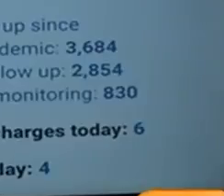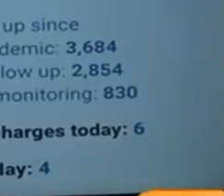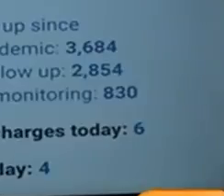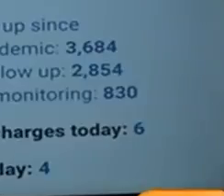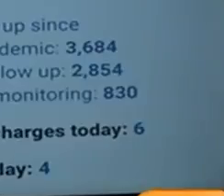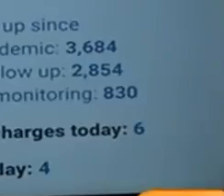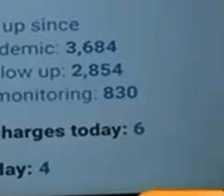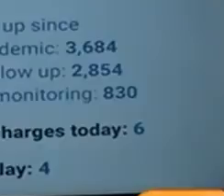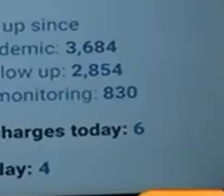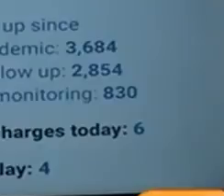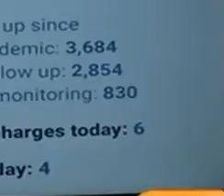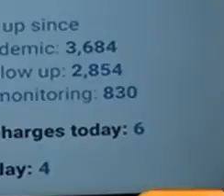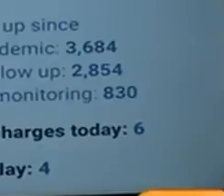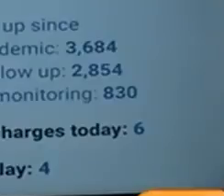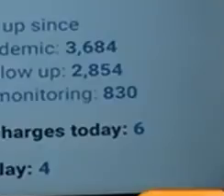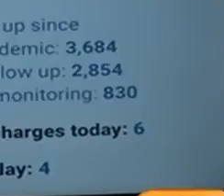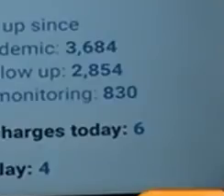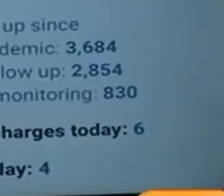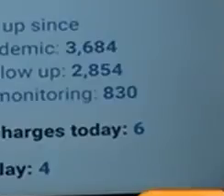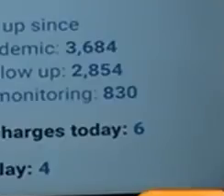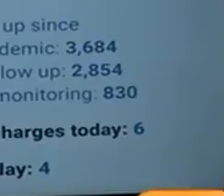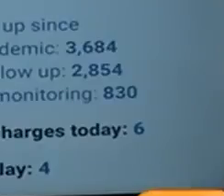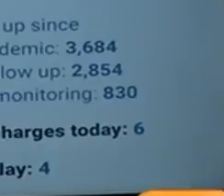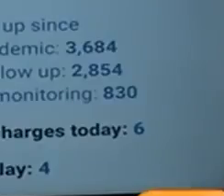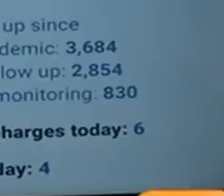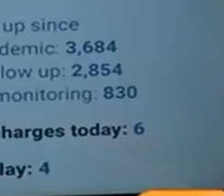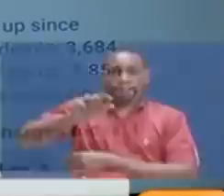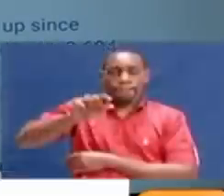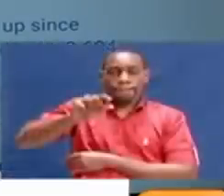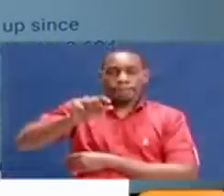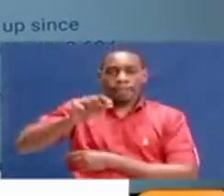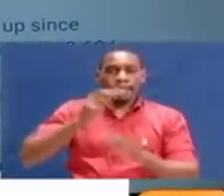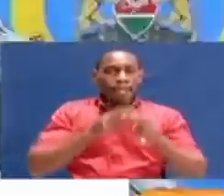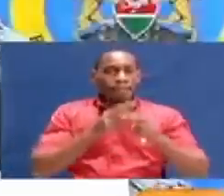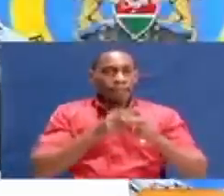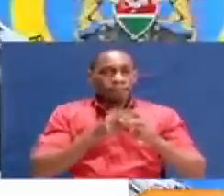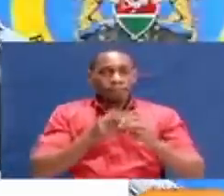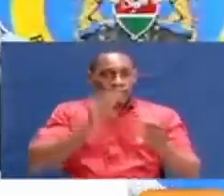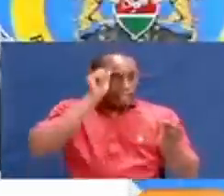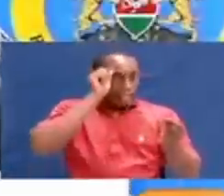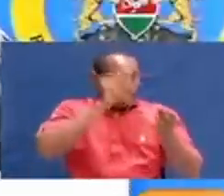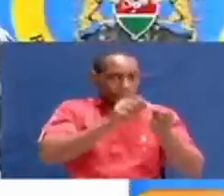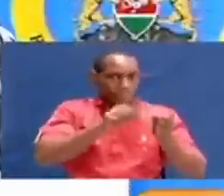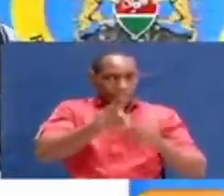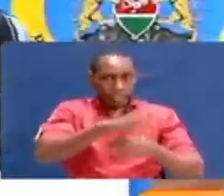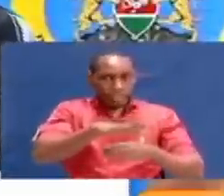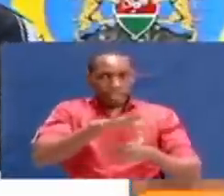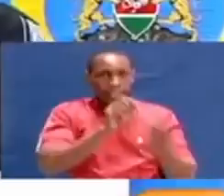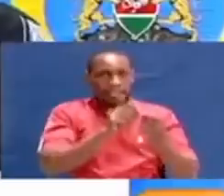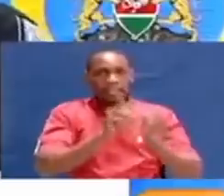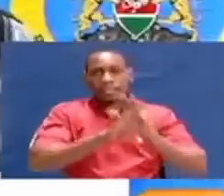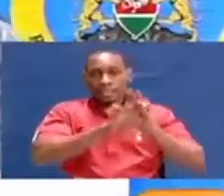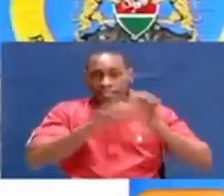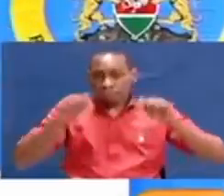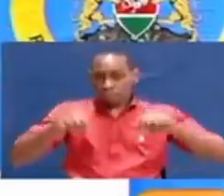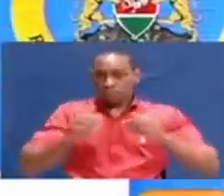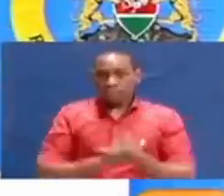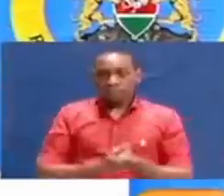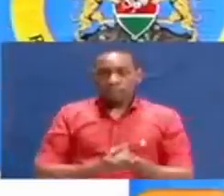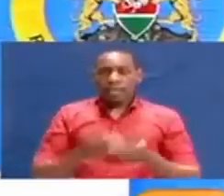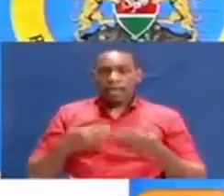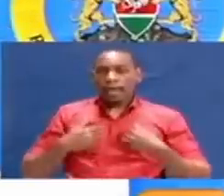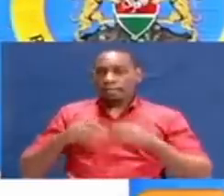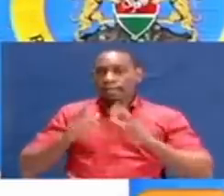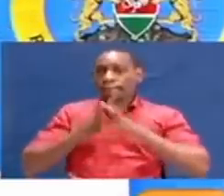capacity. We have increased the what we call targeted mass testing. For instance, today we